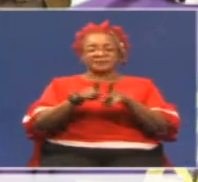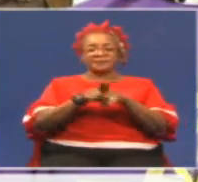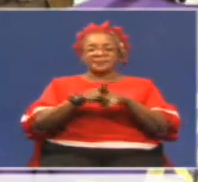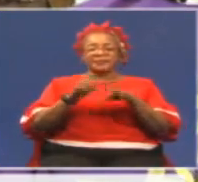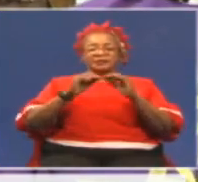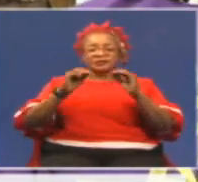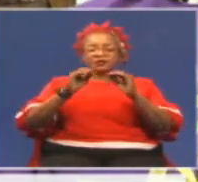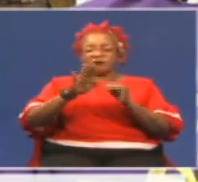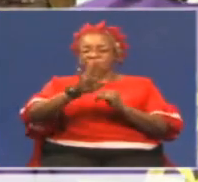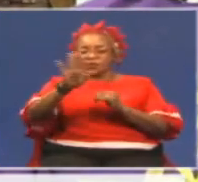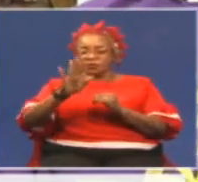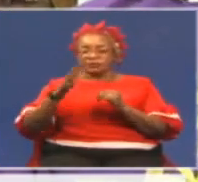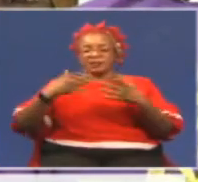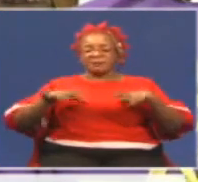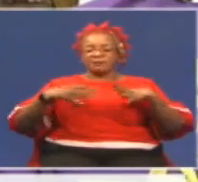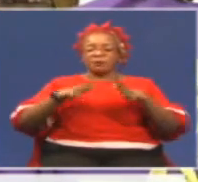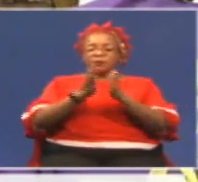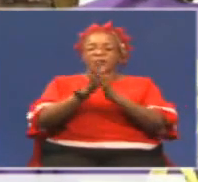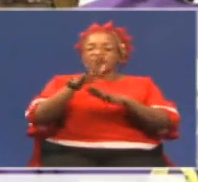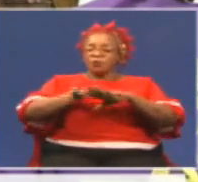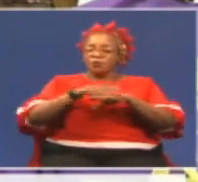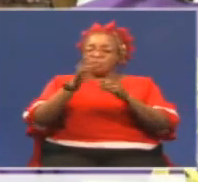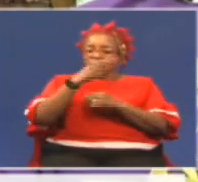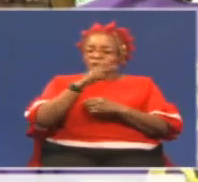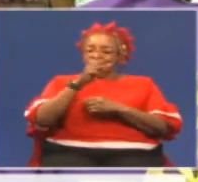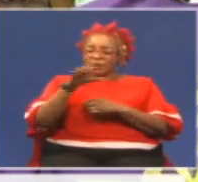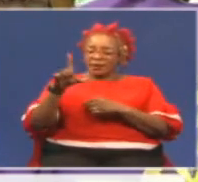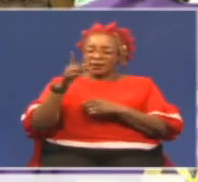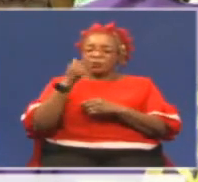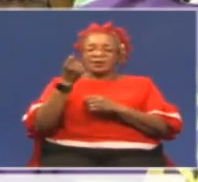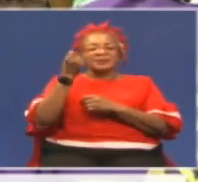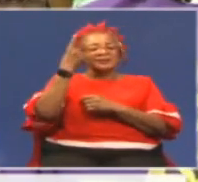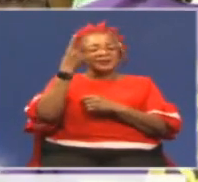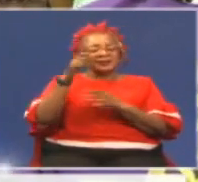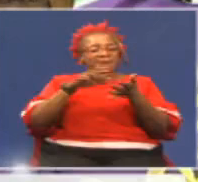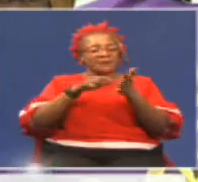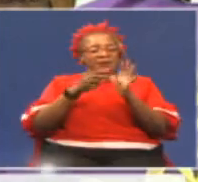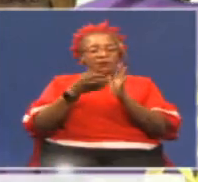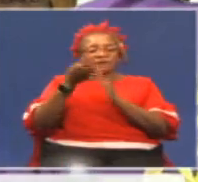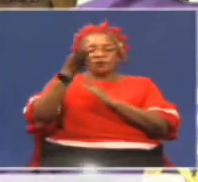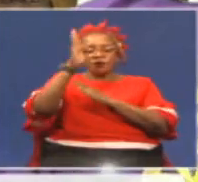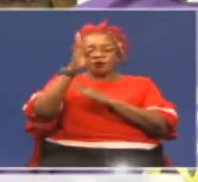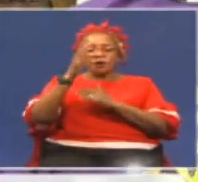of those people goodwill who believe and understand the meaning of God's own creation.